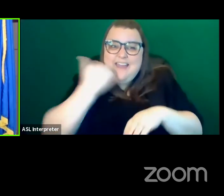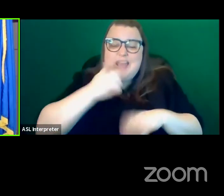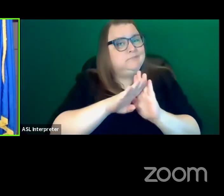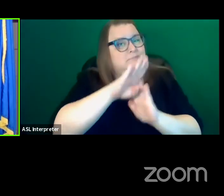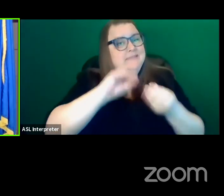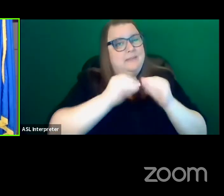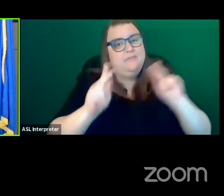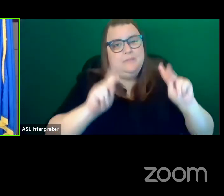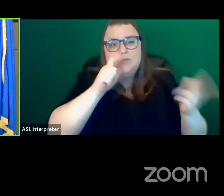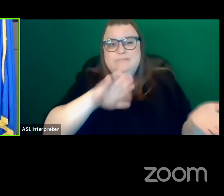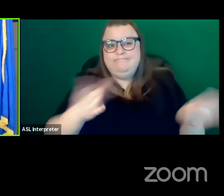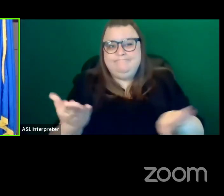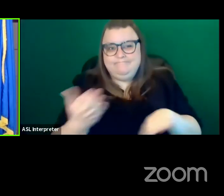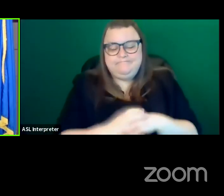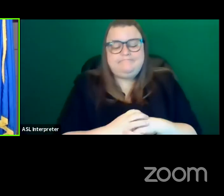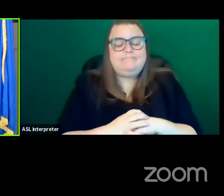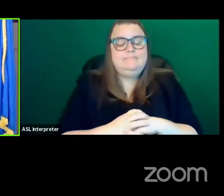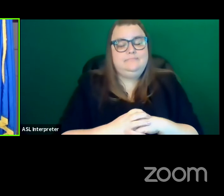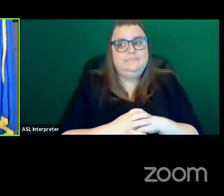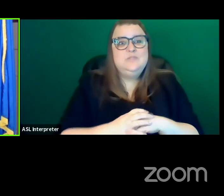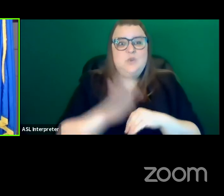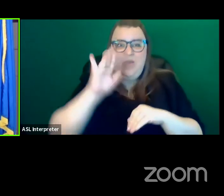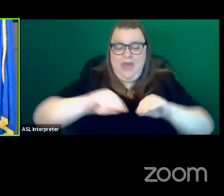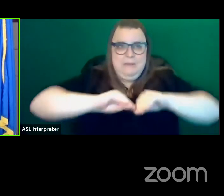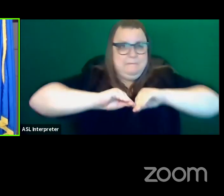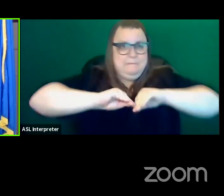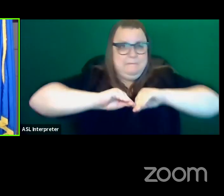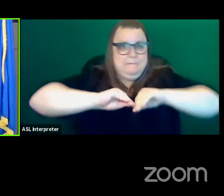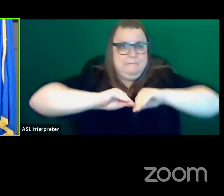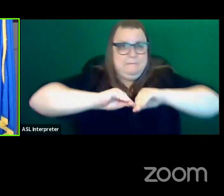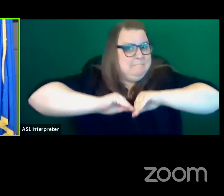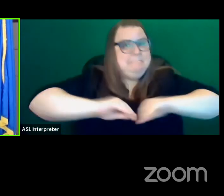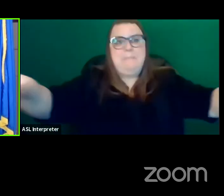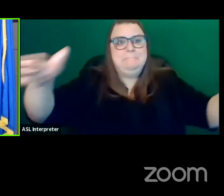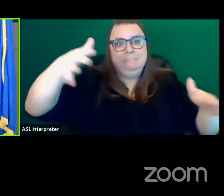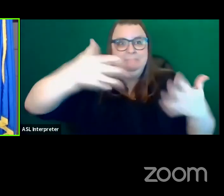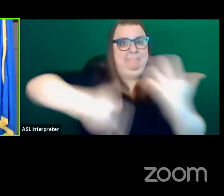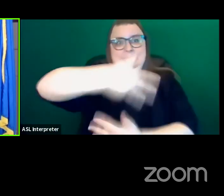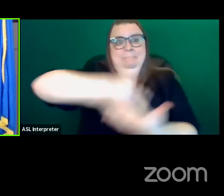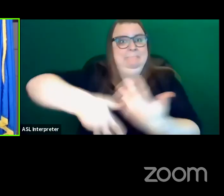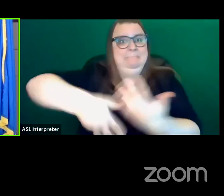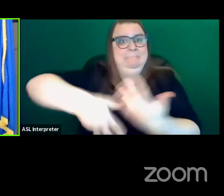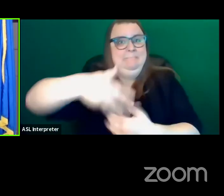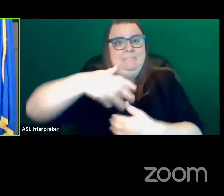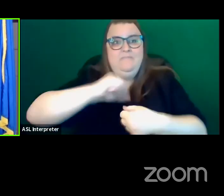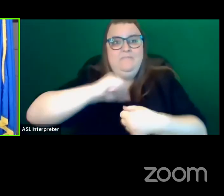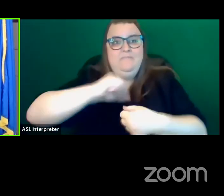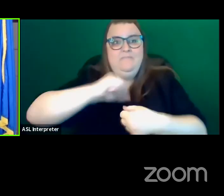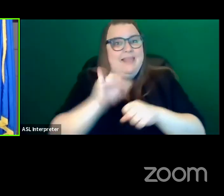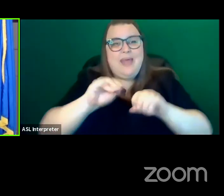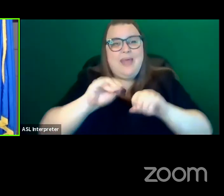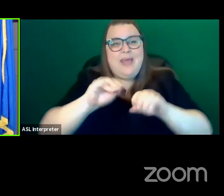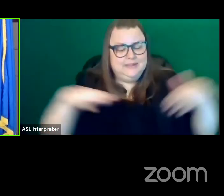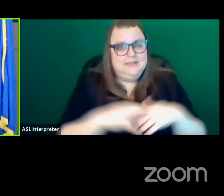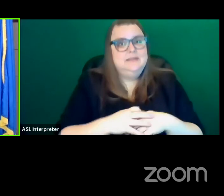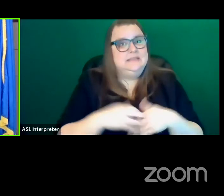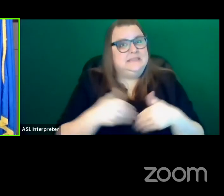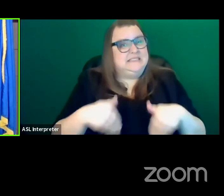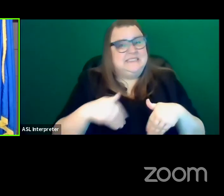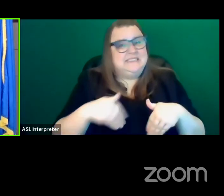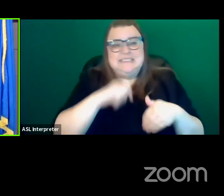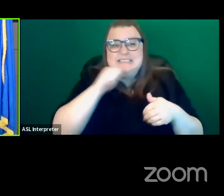The wildfire community spread continues to grow out of control. And most concerningly, our